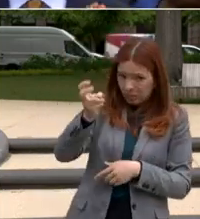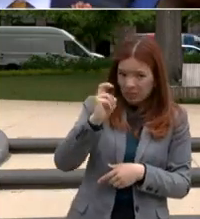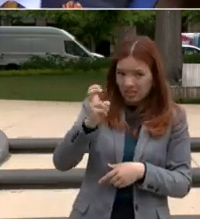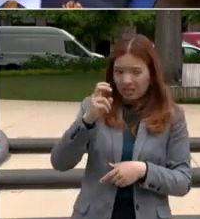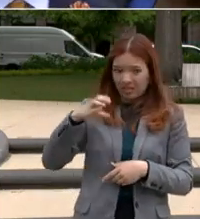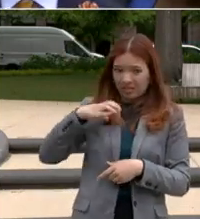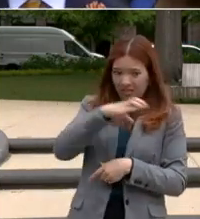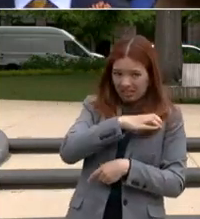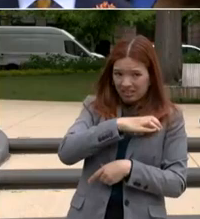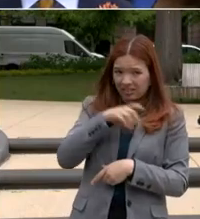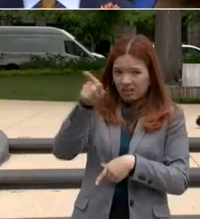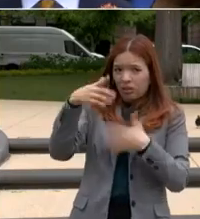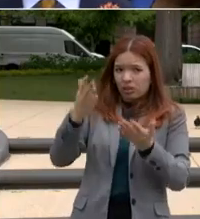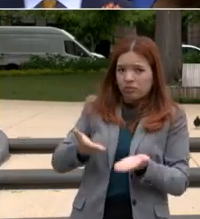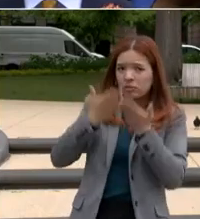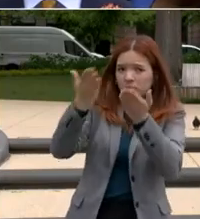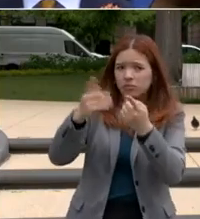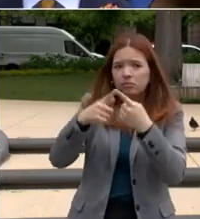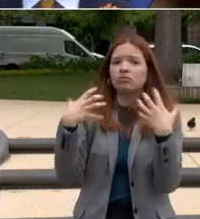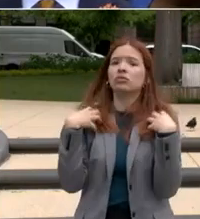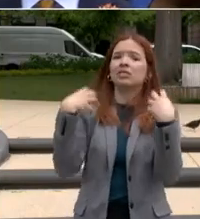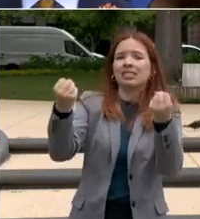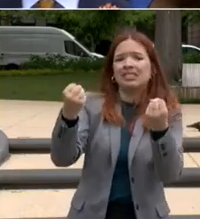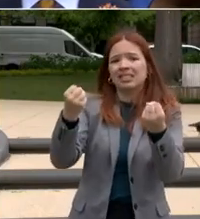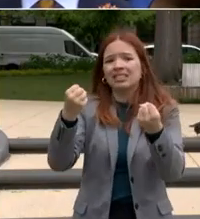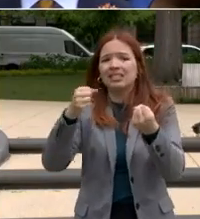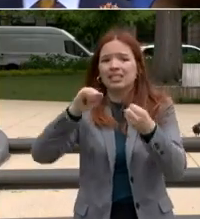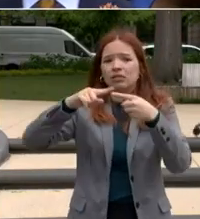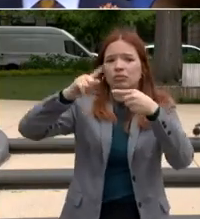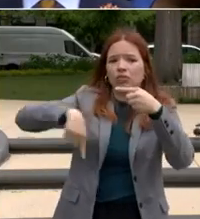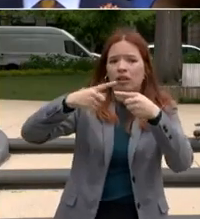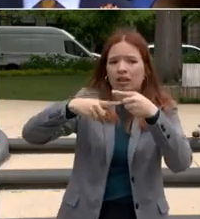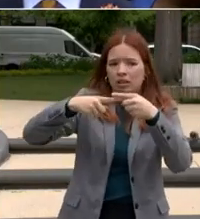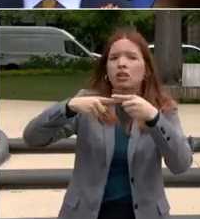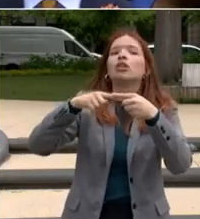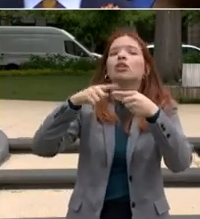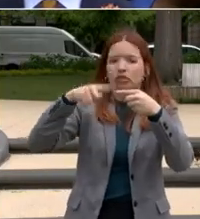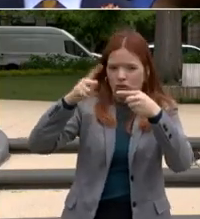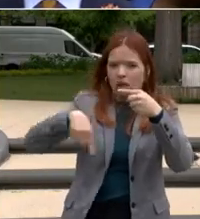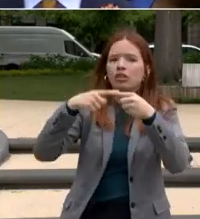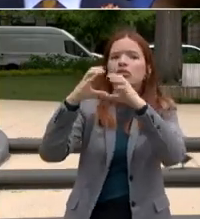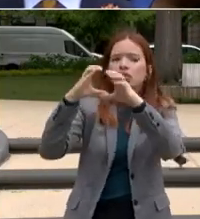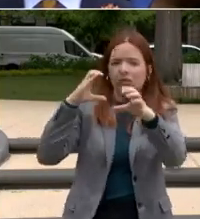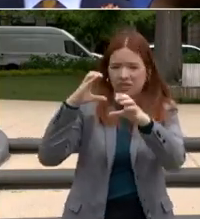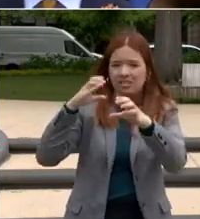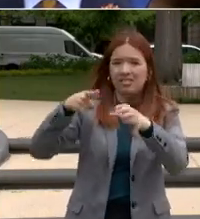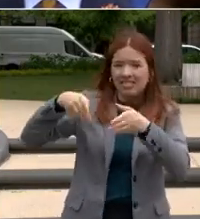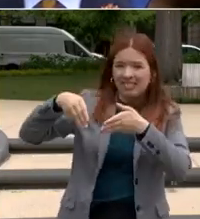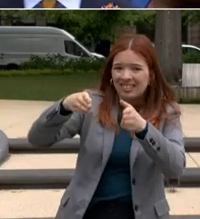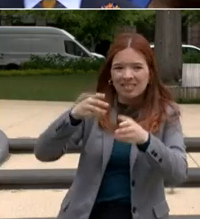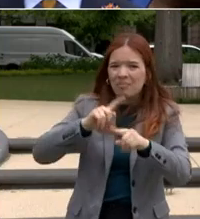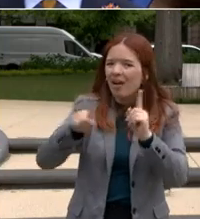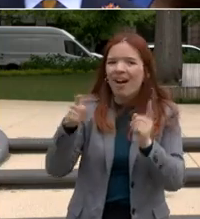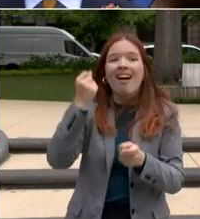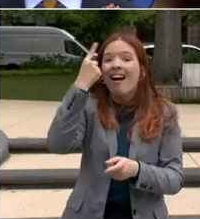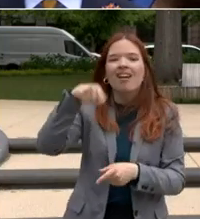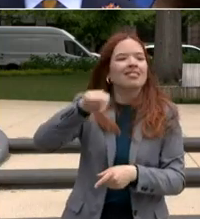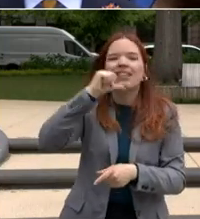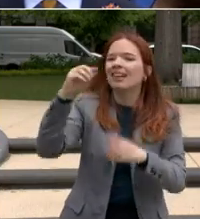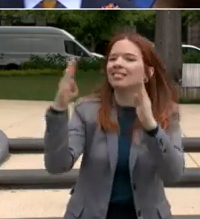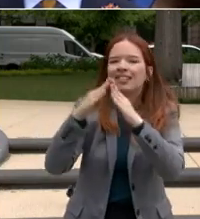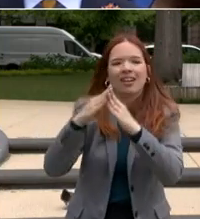recommended restoring one of the circulator routes, but not for the downtown, for the ward served by